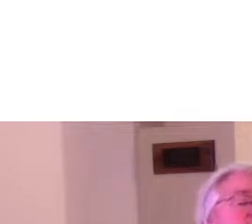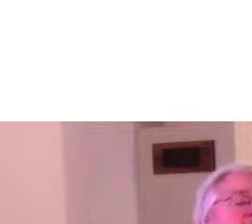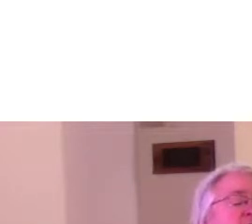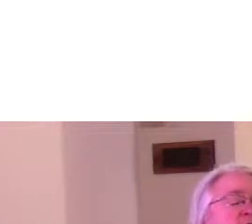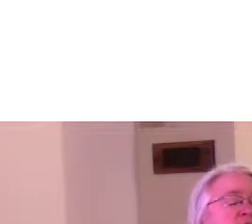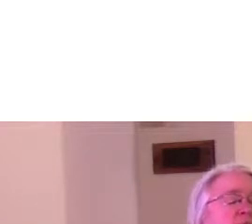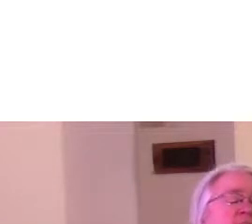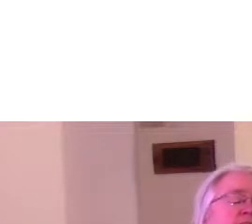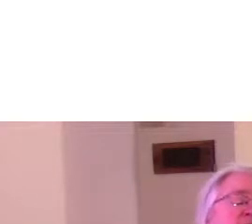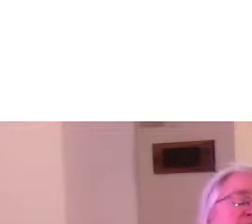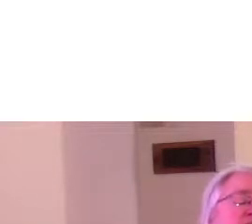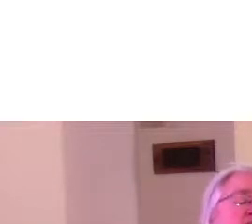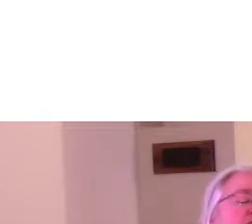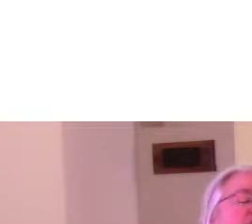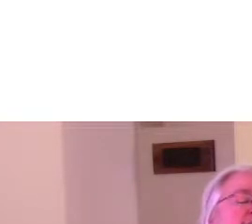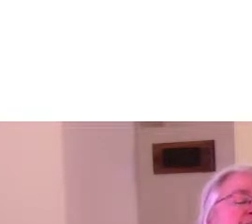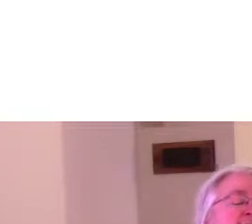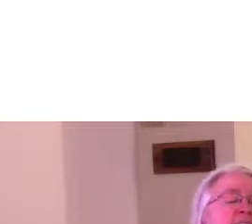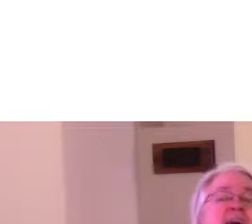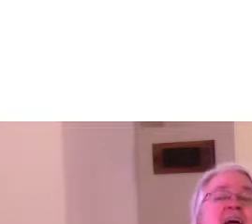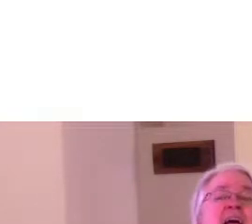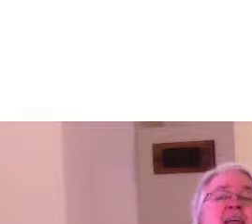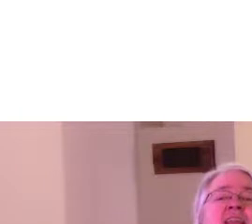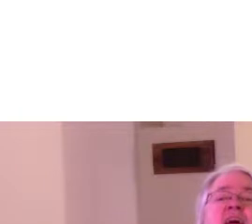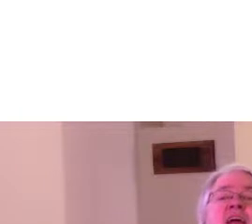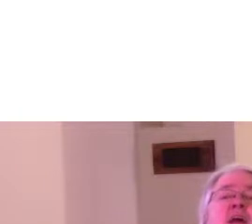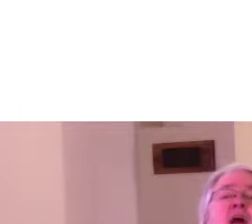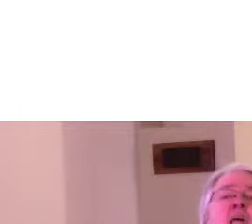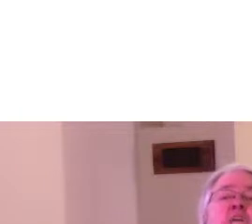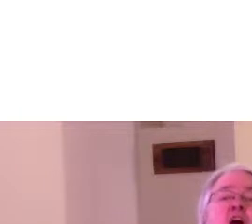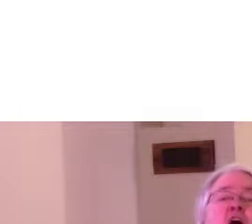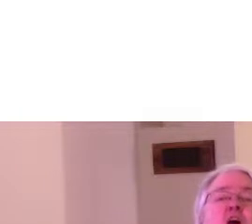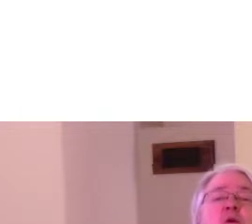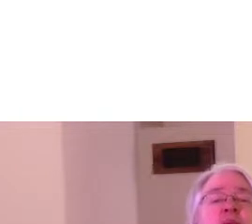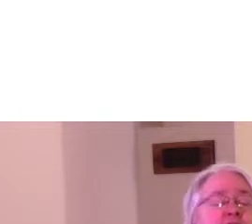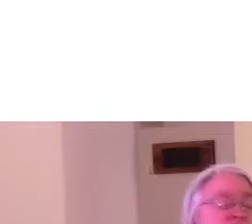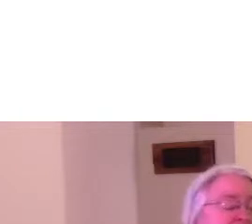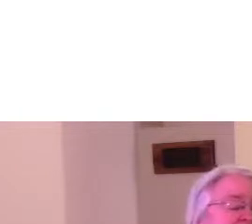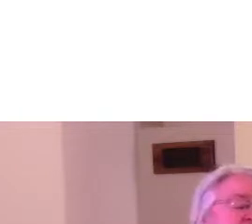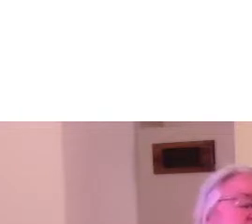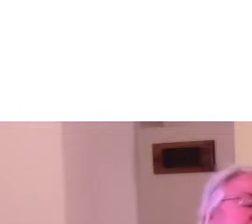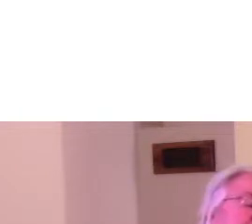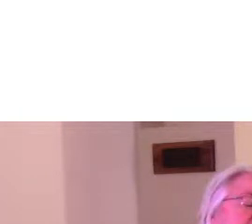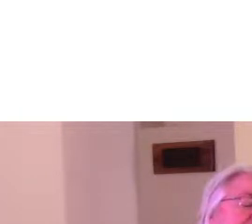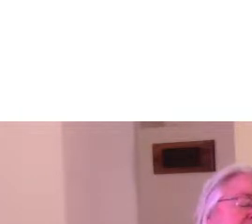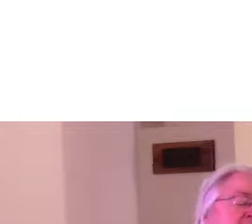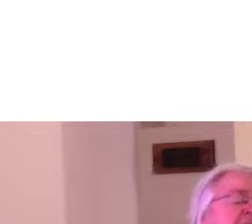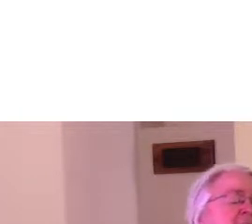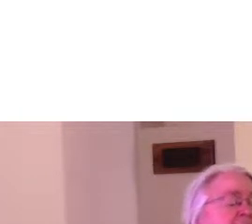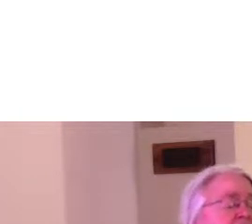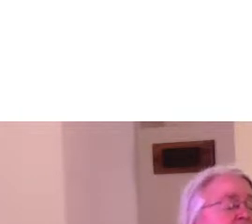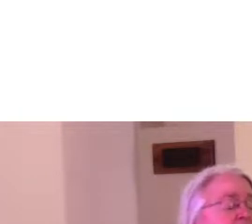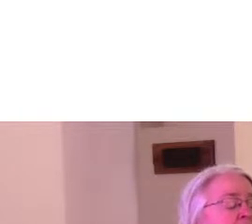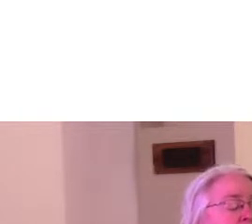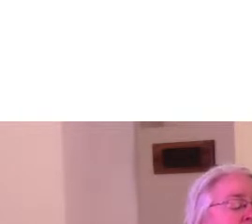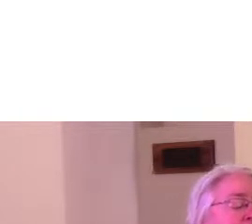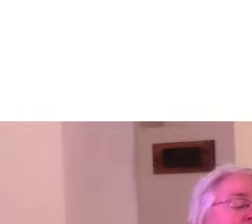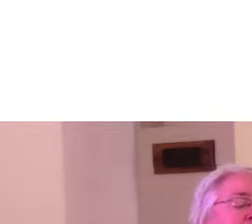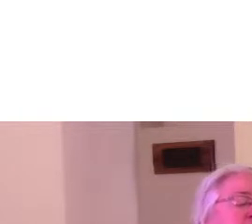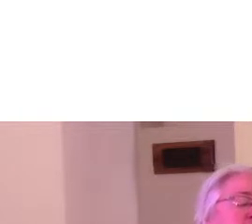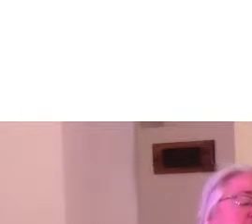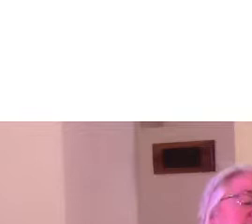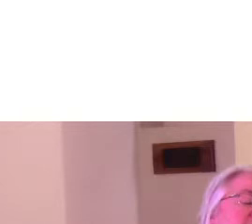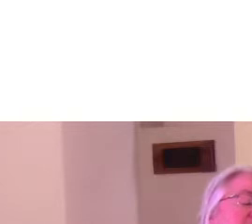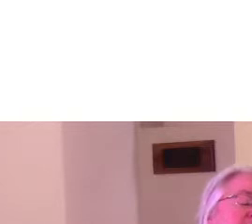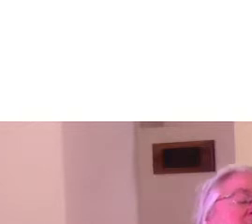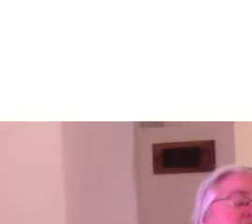Come and go with me to that land. Come and go with me to that land. Come and